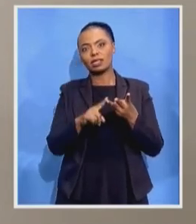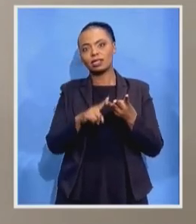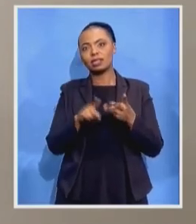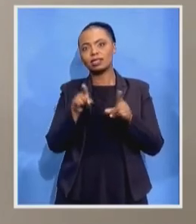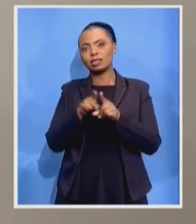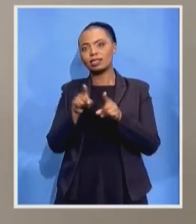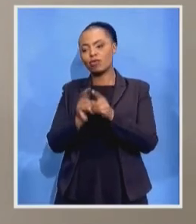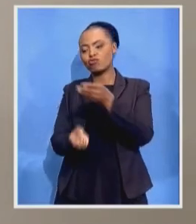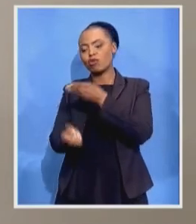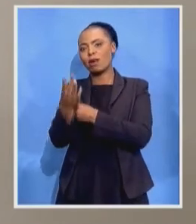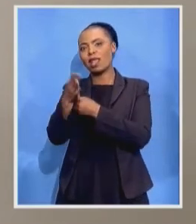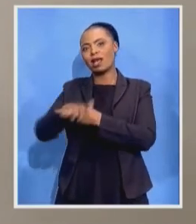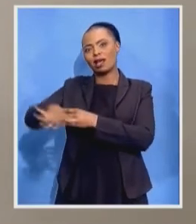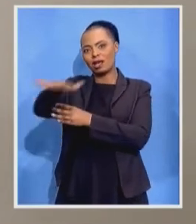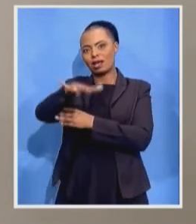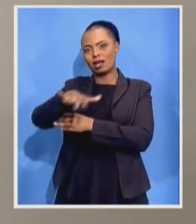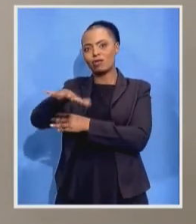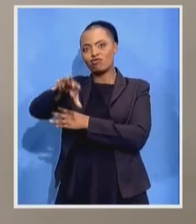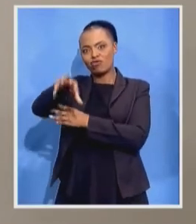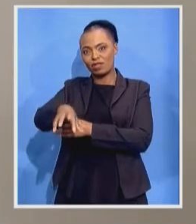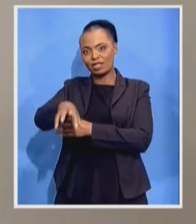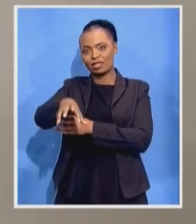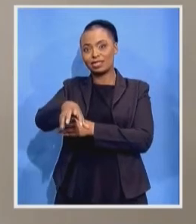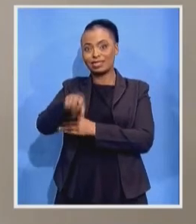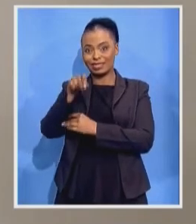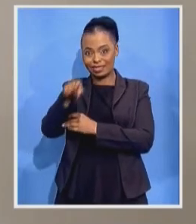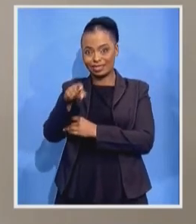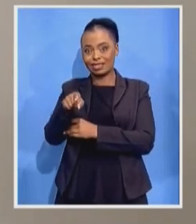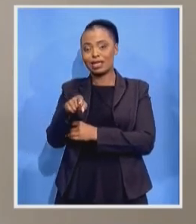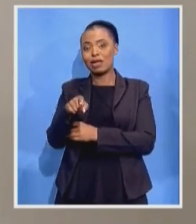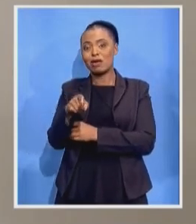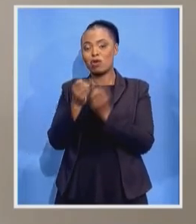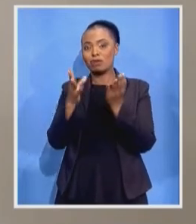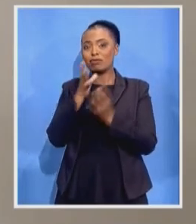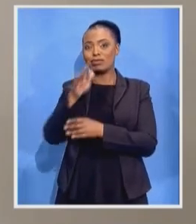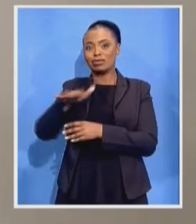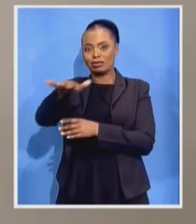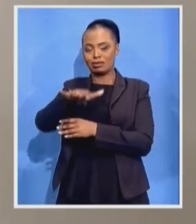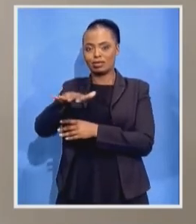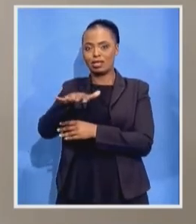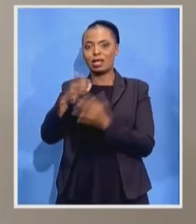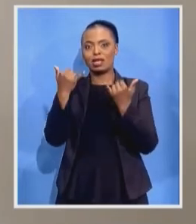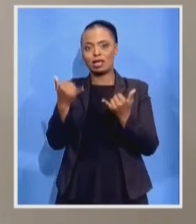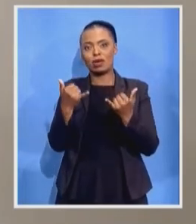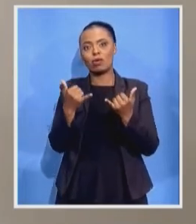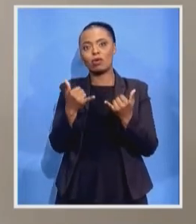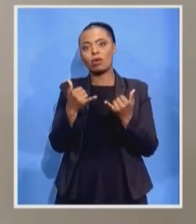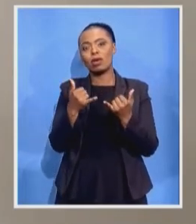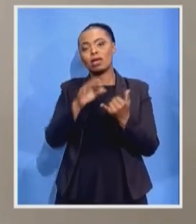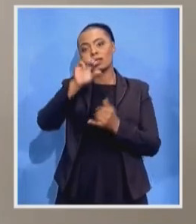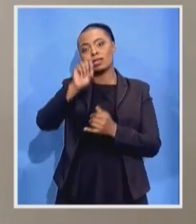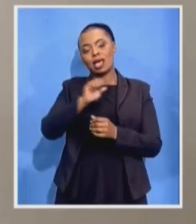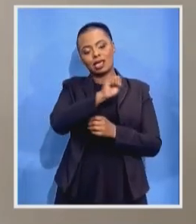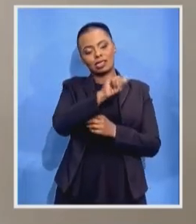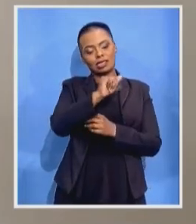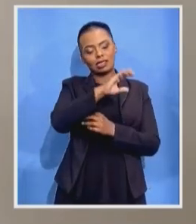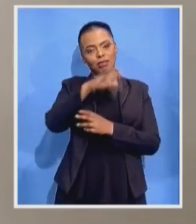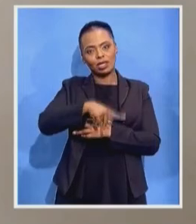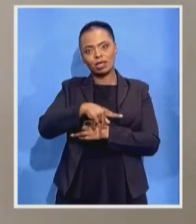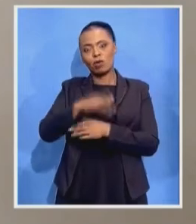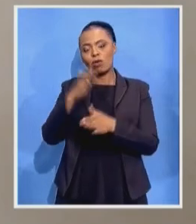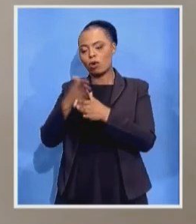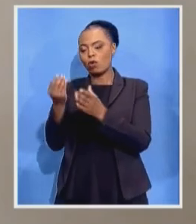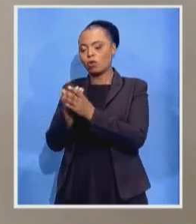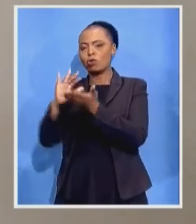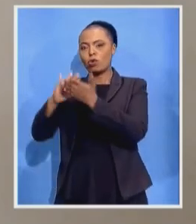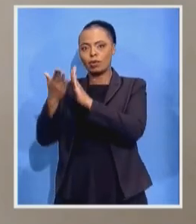The SACP will work with communities and progressive environmental NGOs to confront